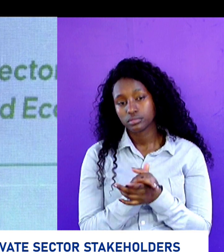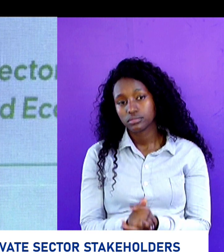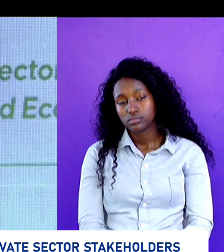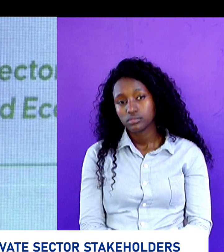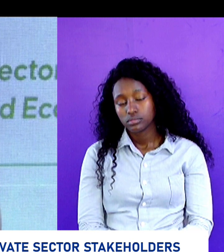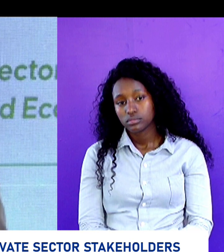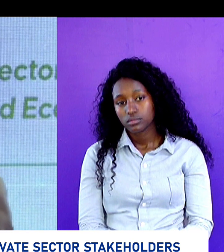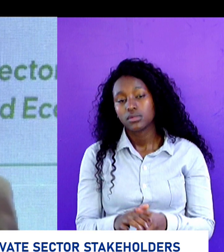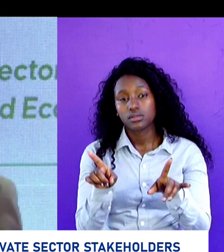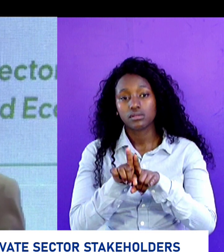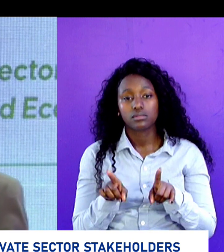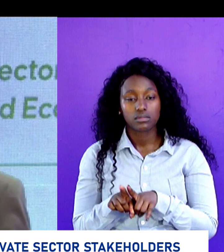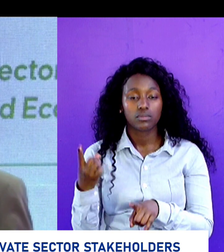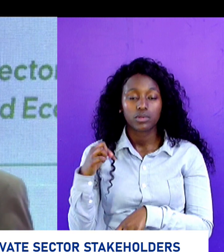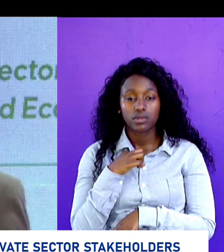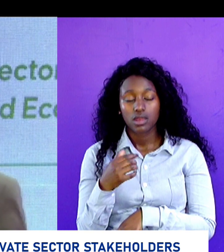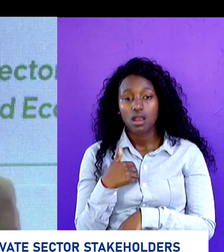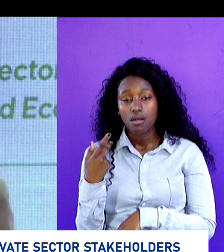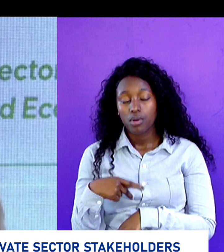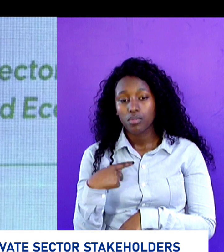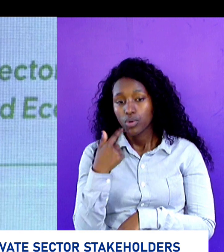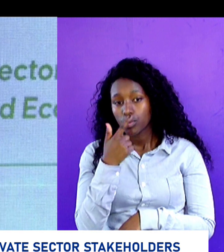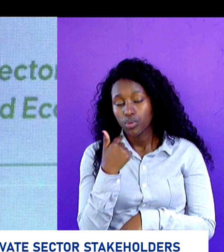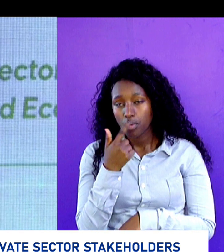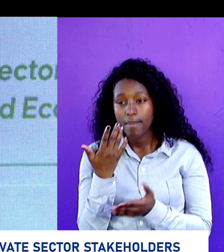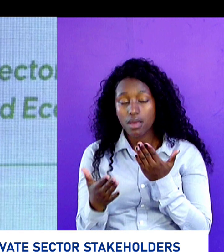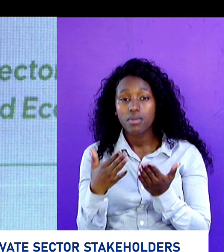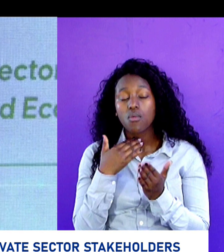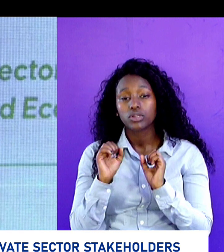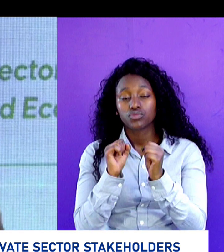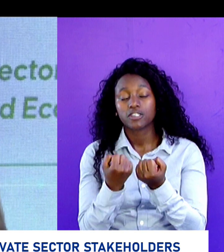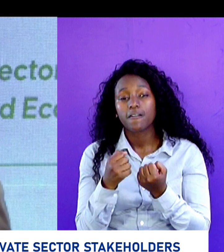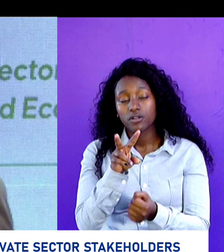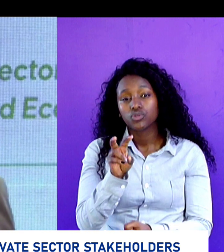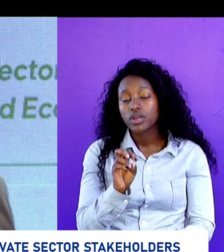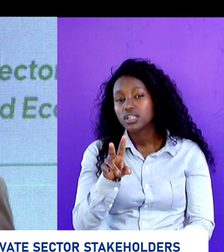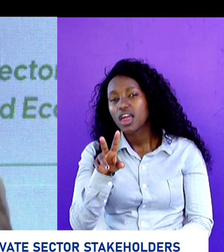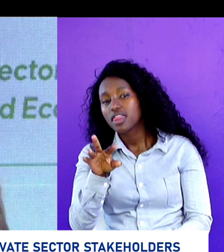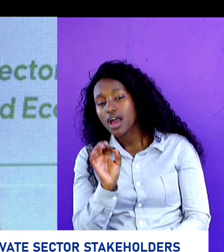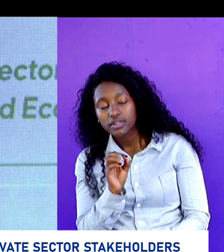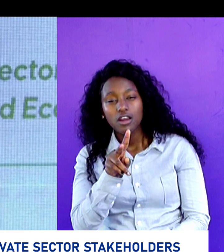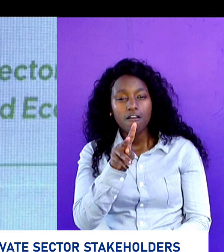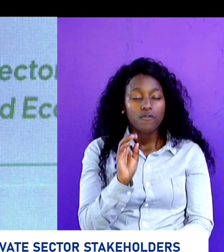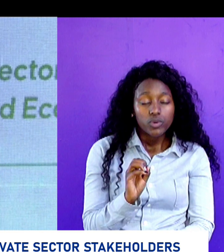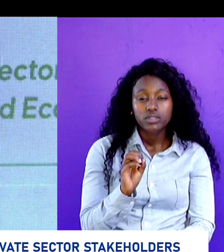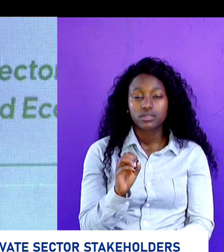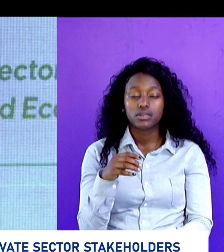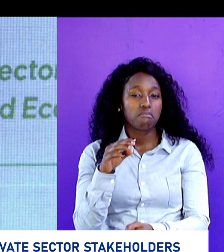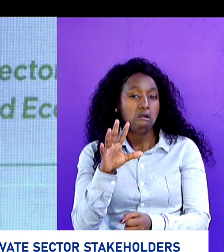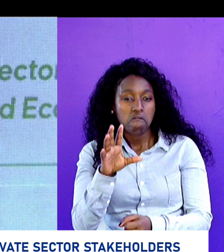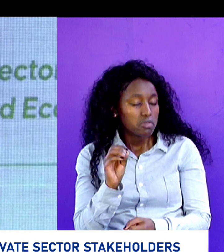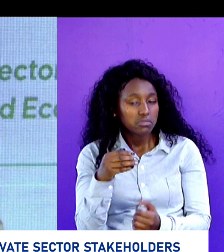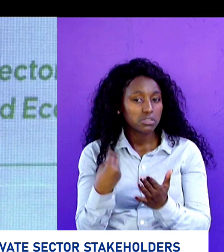There are people who would have wanted to save 20, 30, 40, 50 shillings a